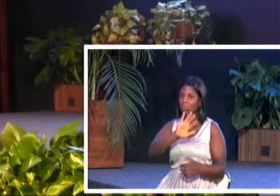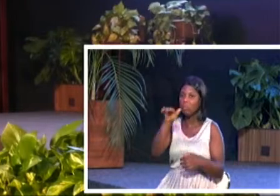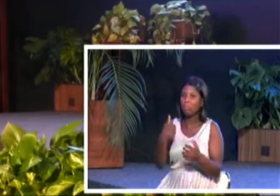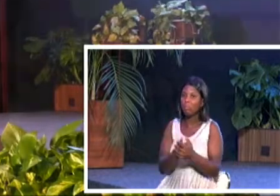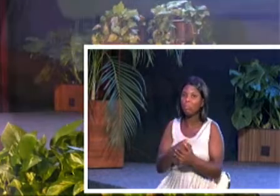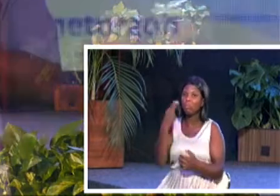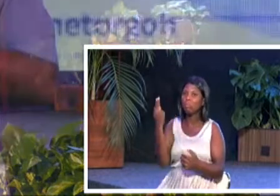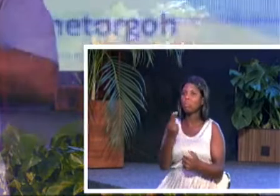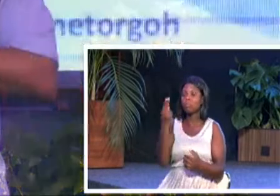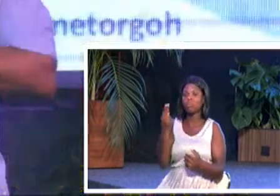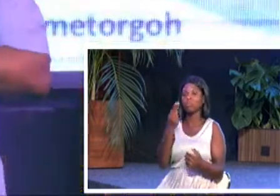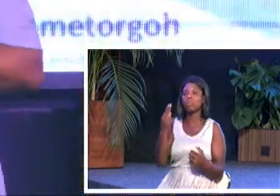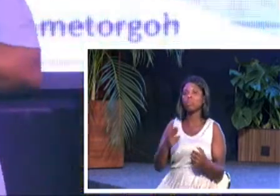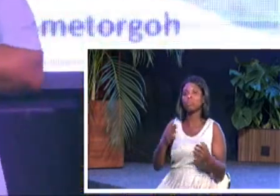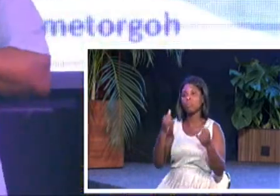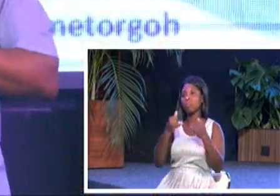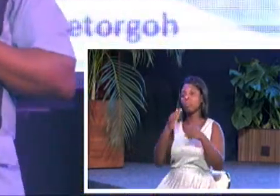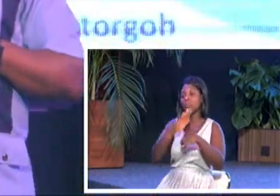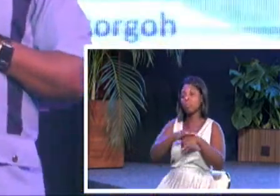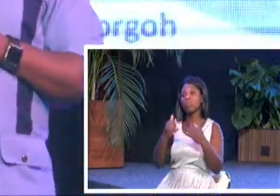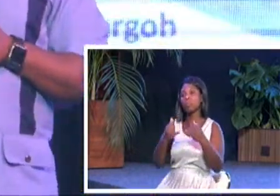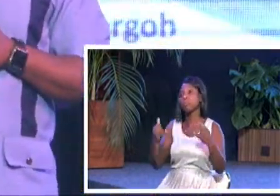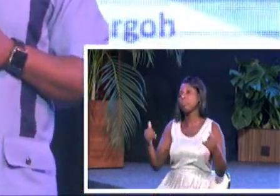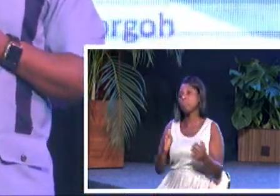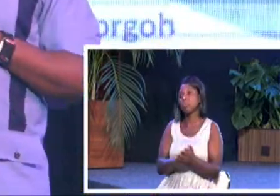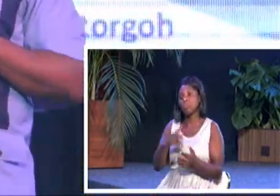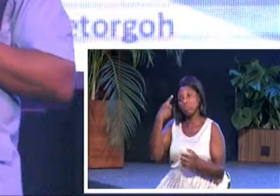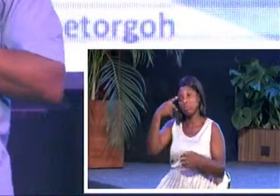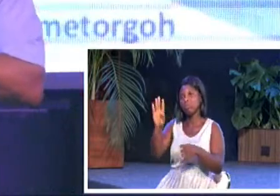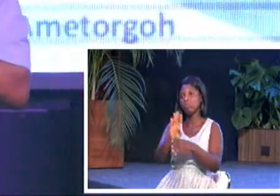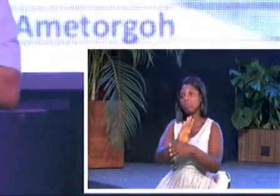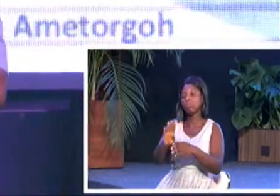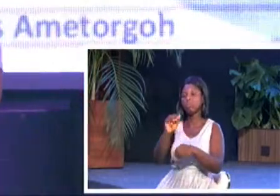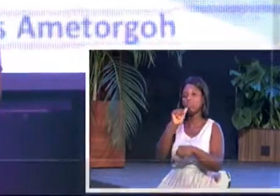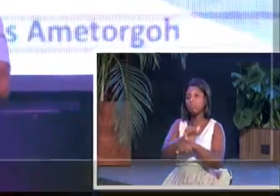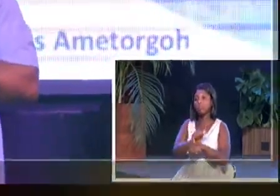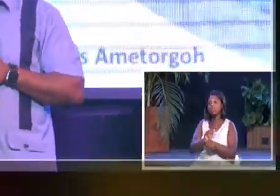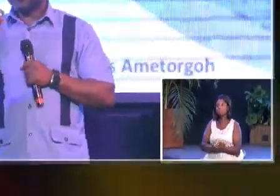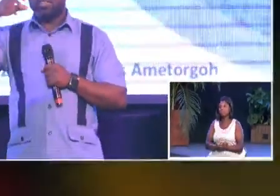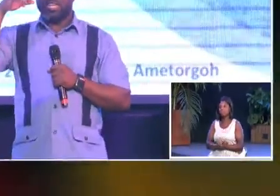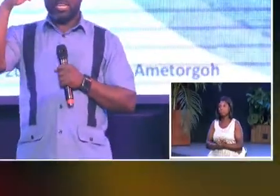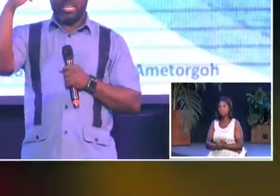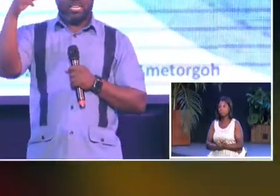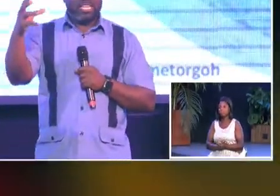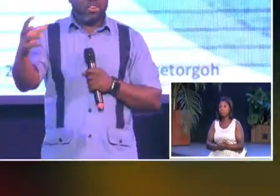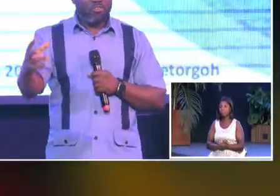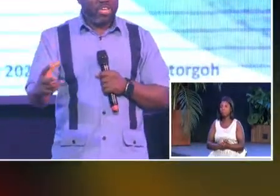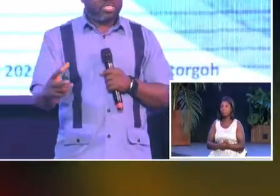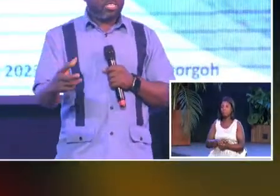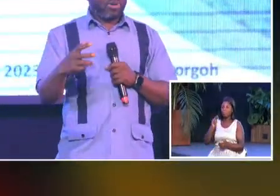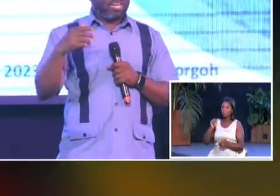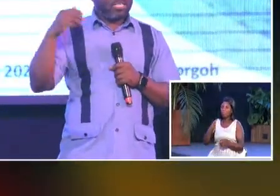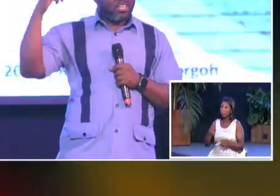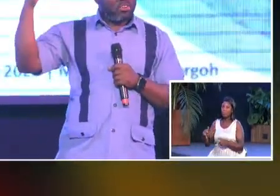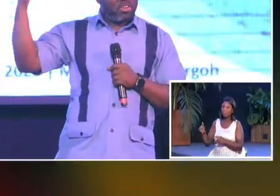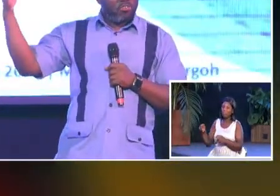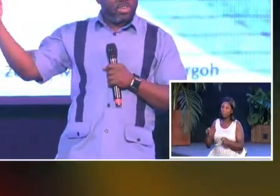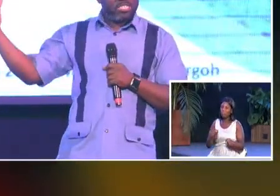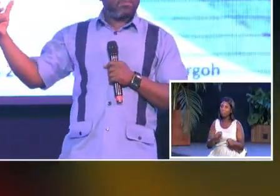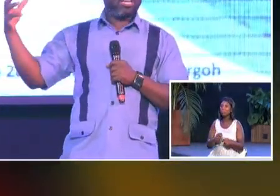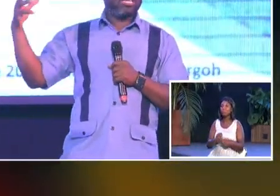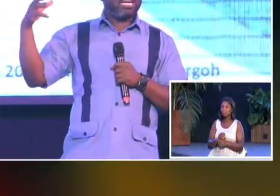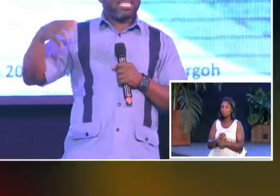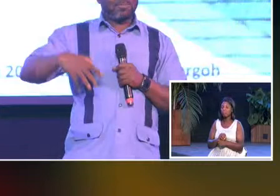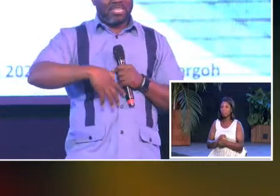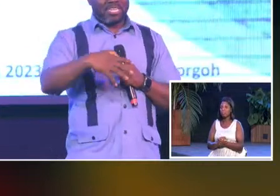people with various skill sets. So digital transformation manager, they need innovation manager. You know,